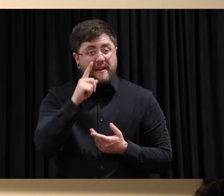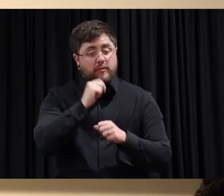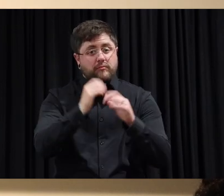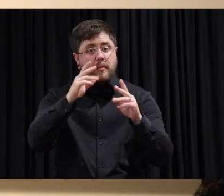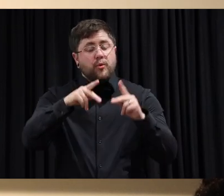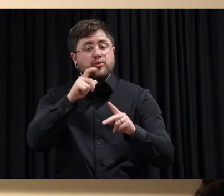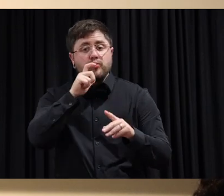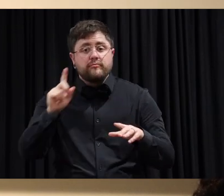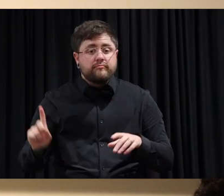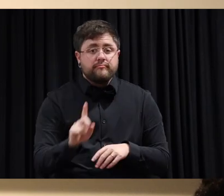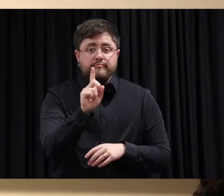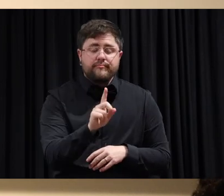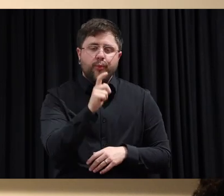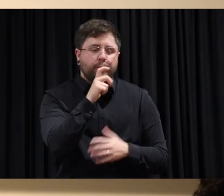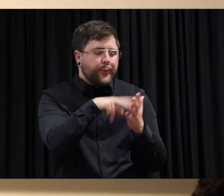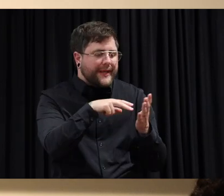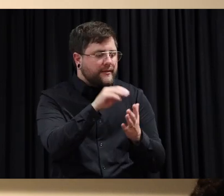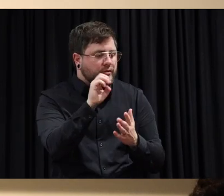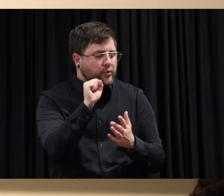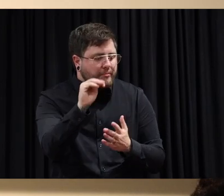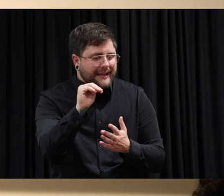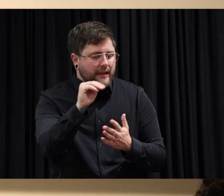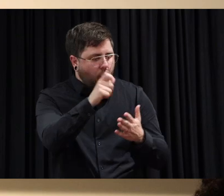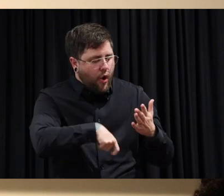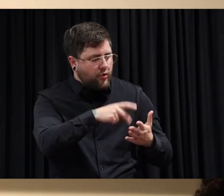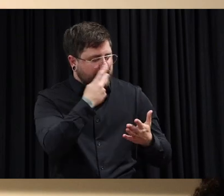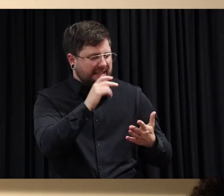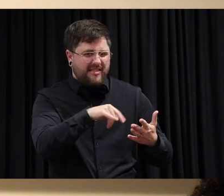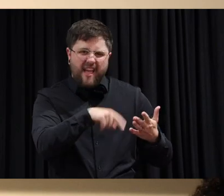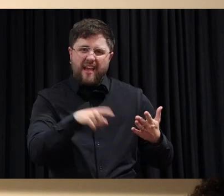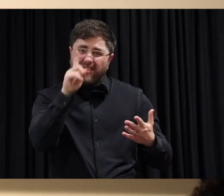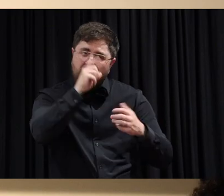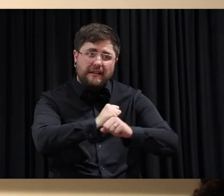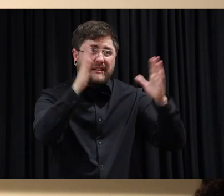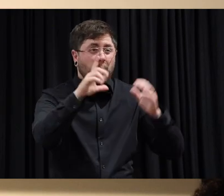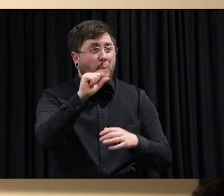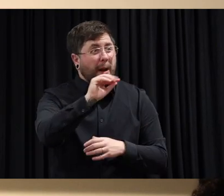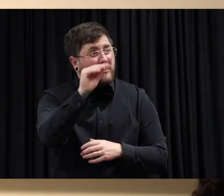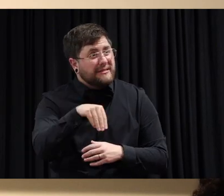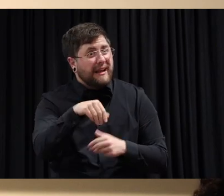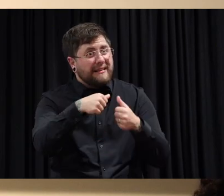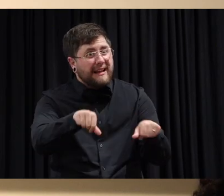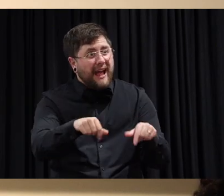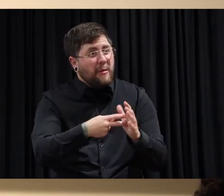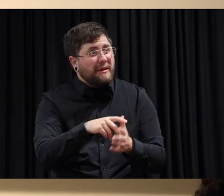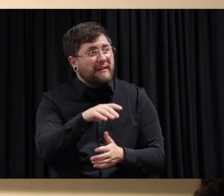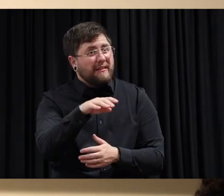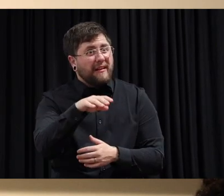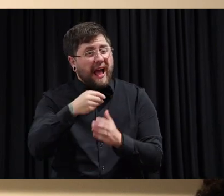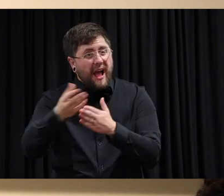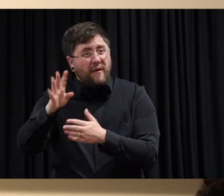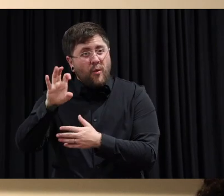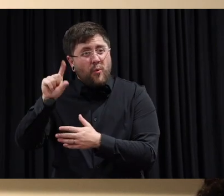or that person who's reading the social media article or thinking about home ownership. In their head, they think 20% down,